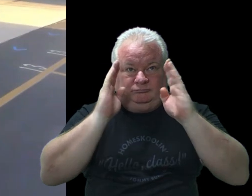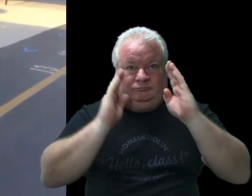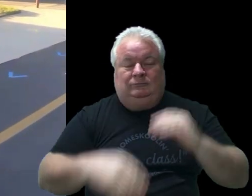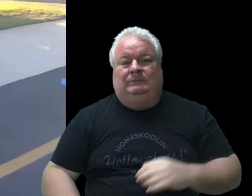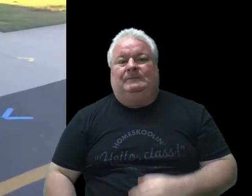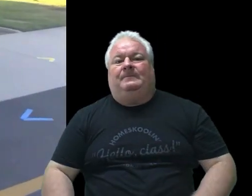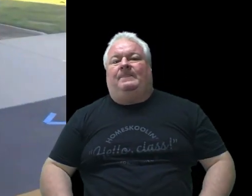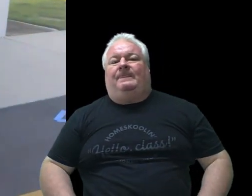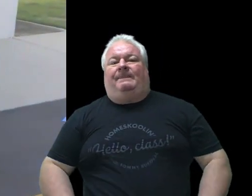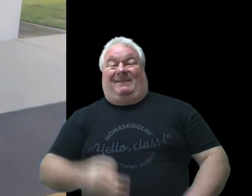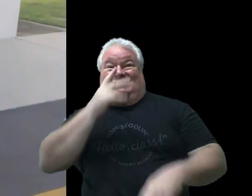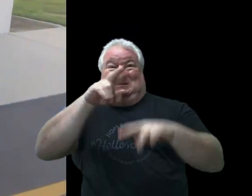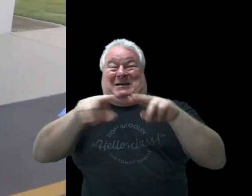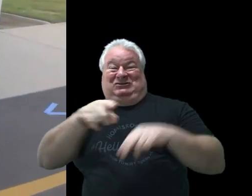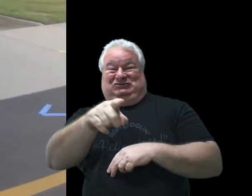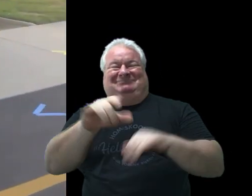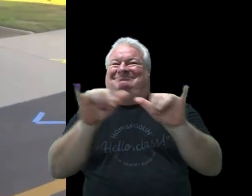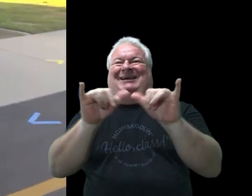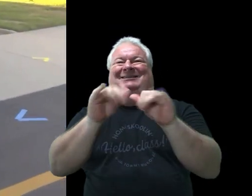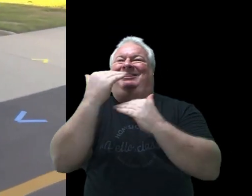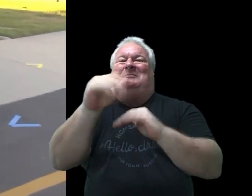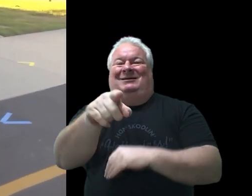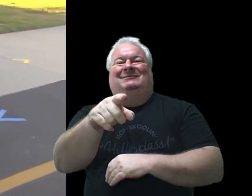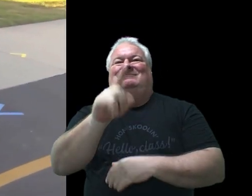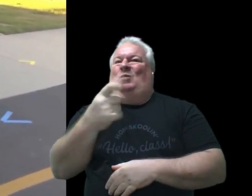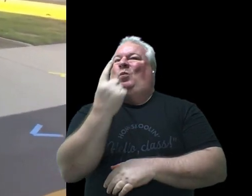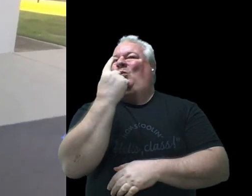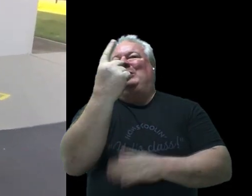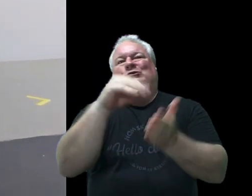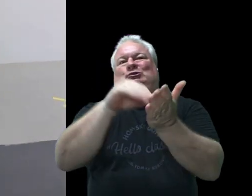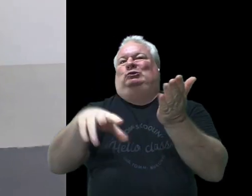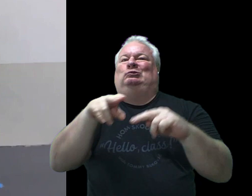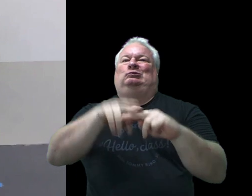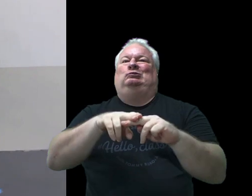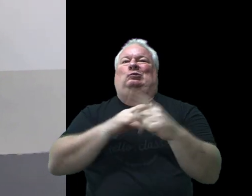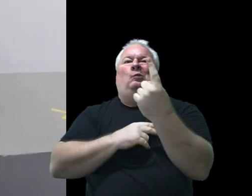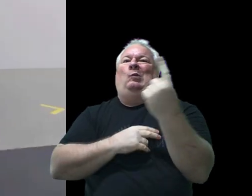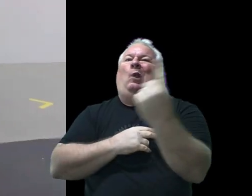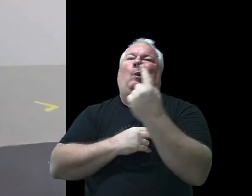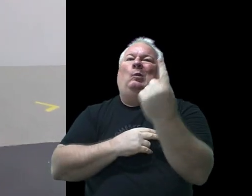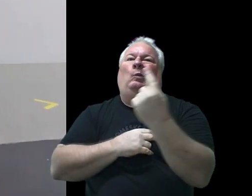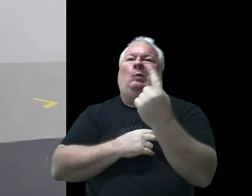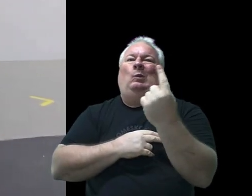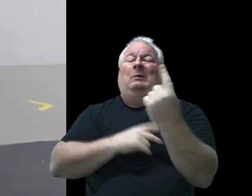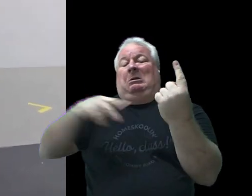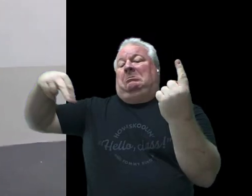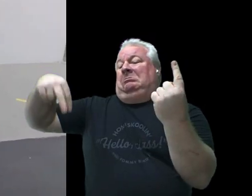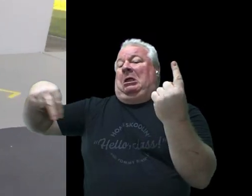possible. In this bench, for now, you will have to stay seated